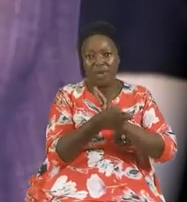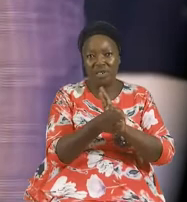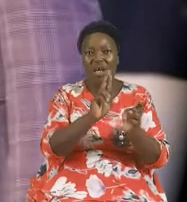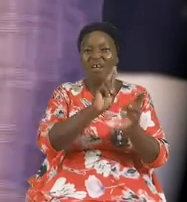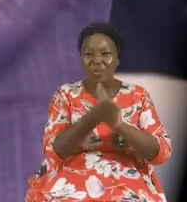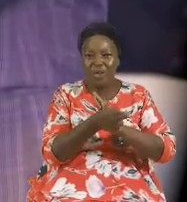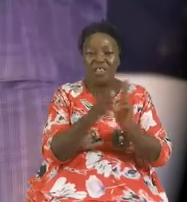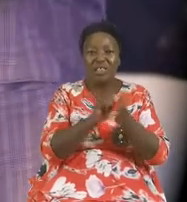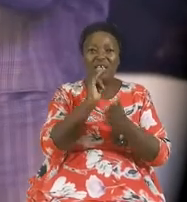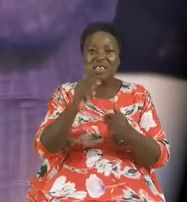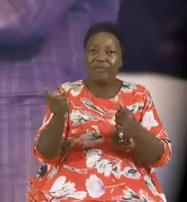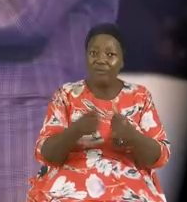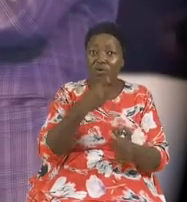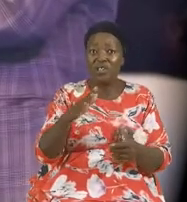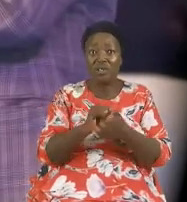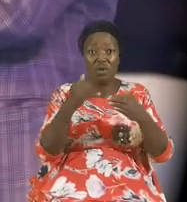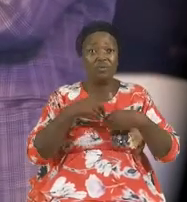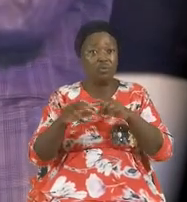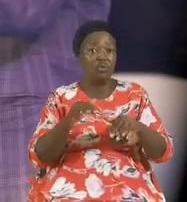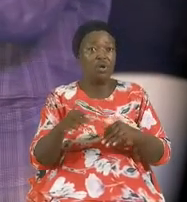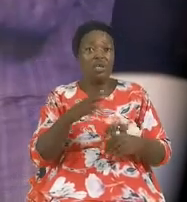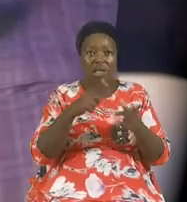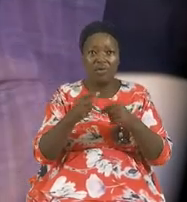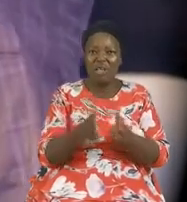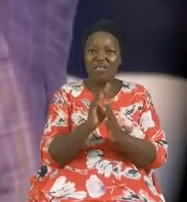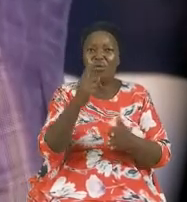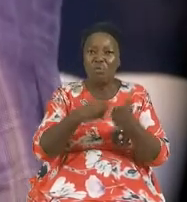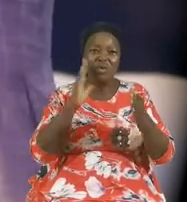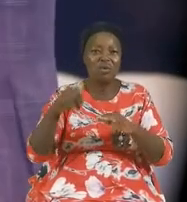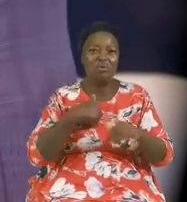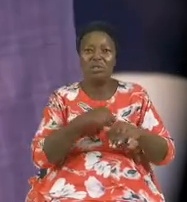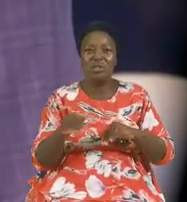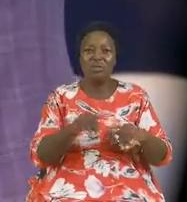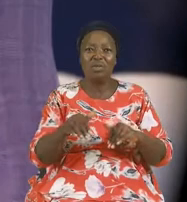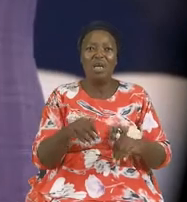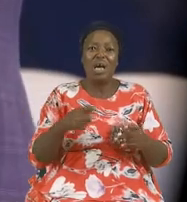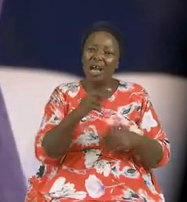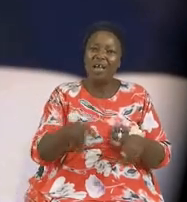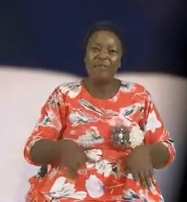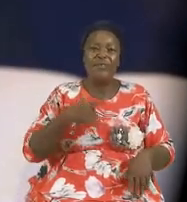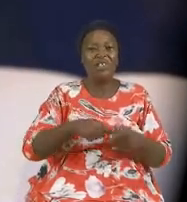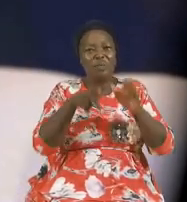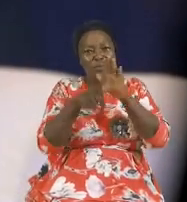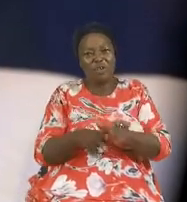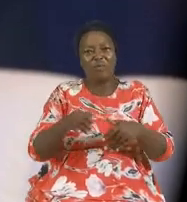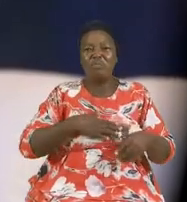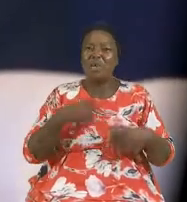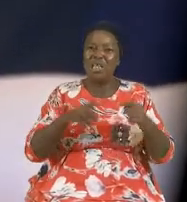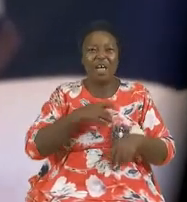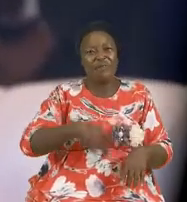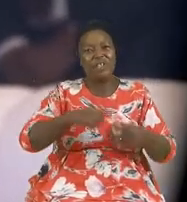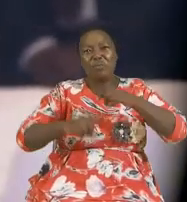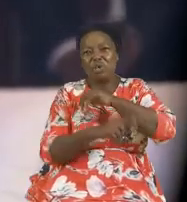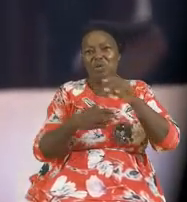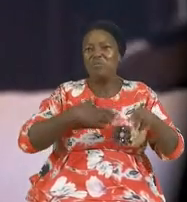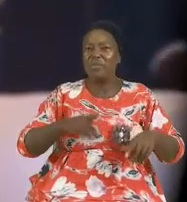said unto them, repent. Repent. That's the very first thing you do. You say, what shall we do? I feel the